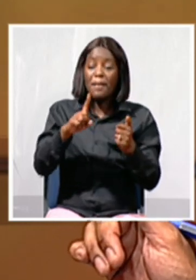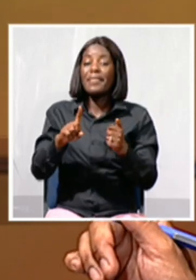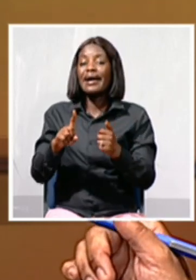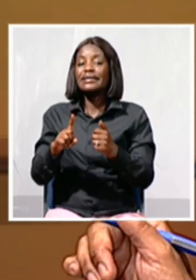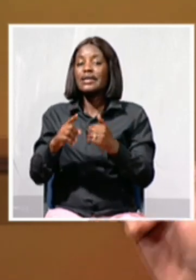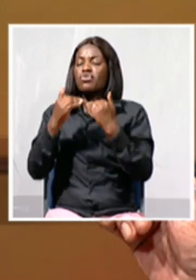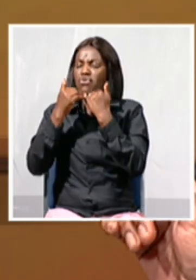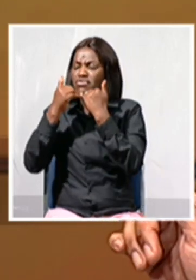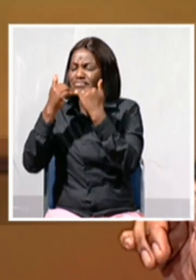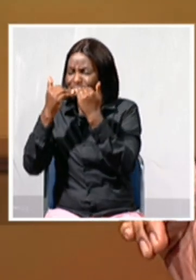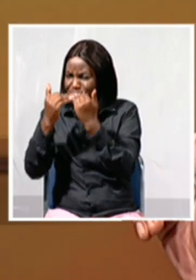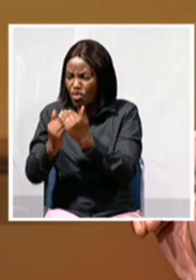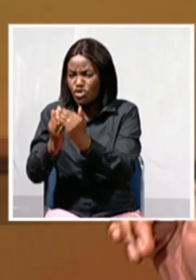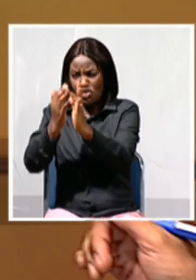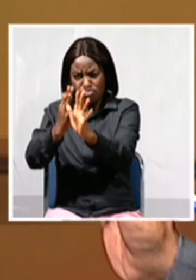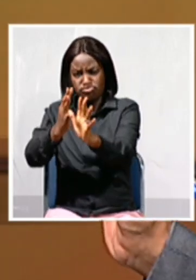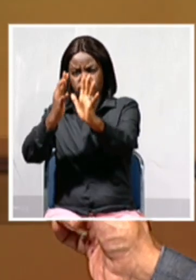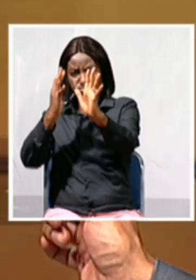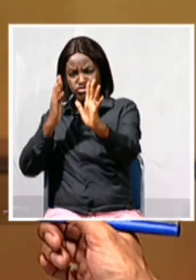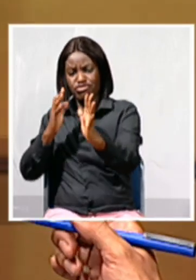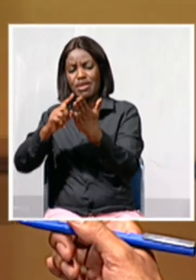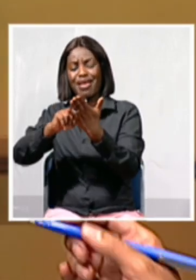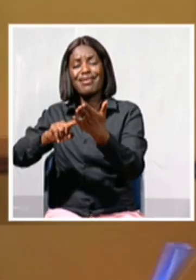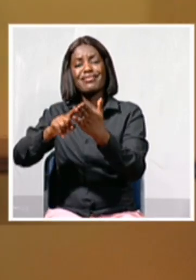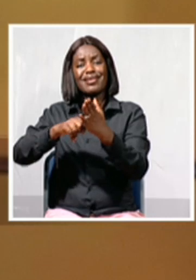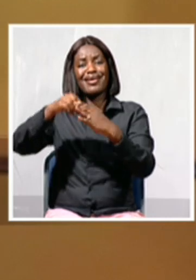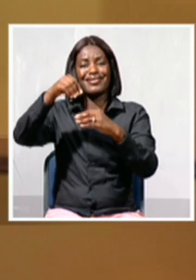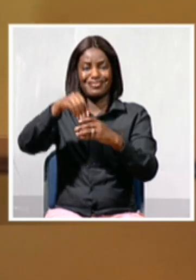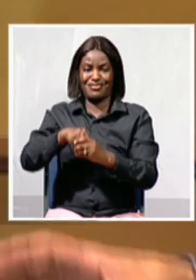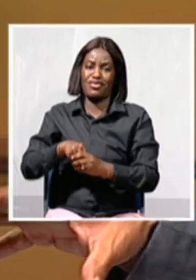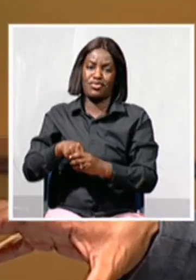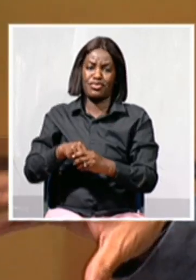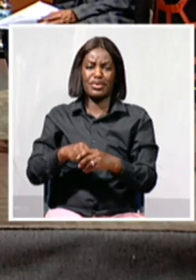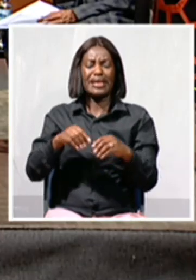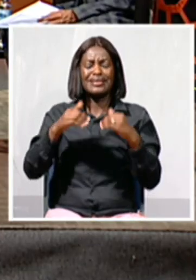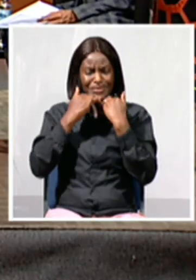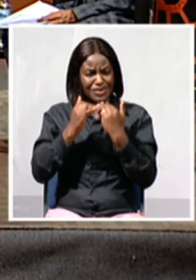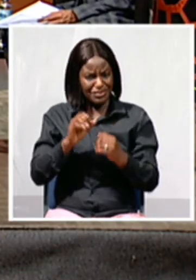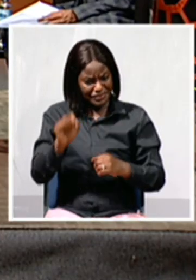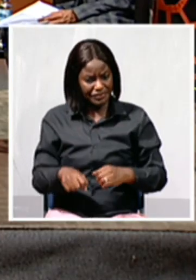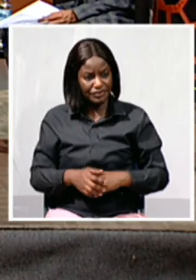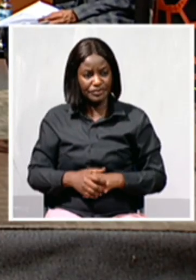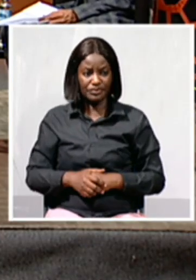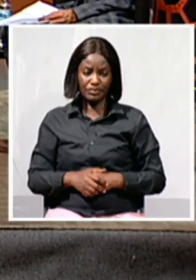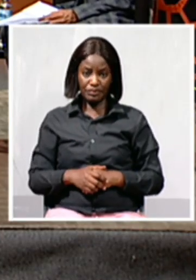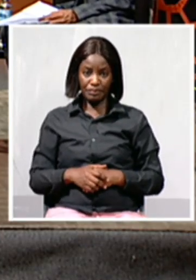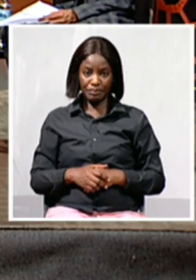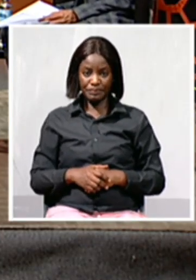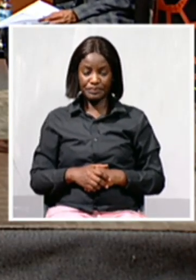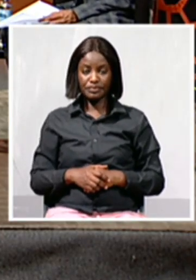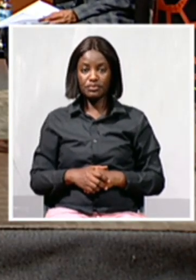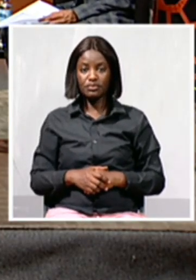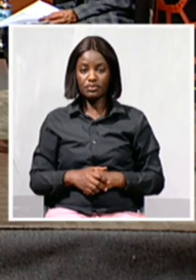public holiday. Yes, that needs to be added. It needs to be added. Before we proceed, Mrs. Luka, I think one elephant in the room that we need to get rid of as soon as possible